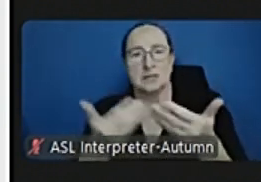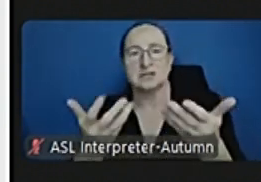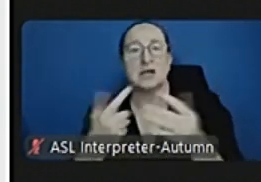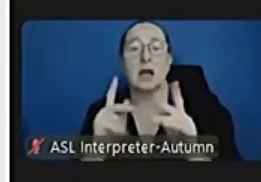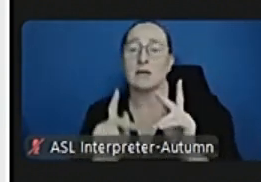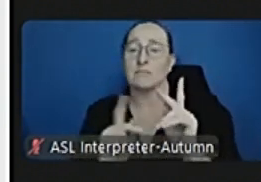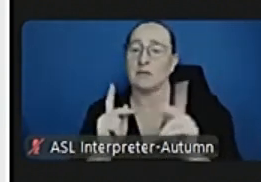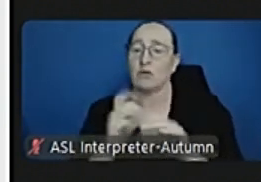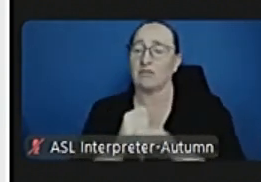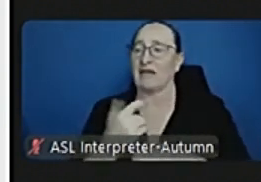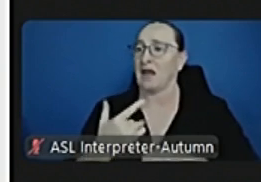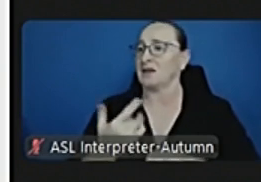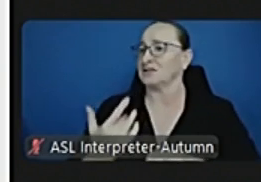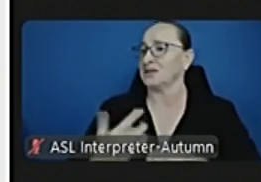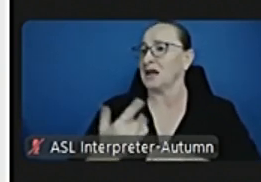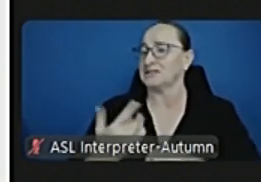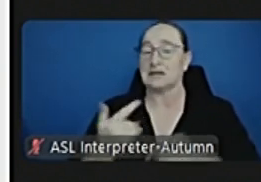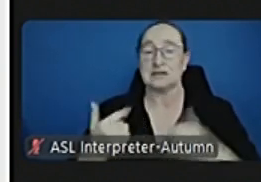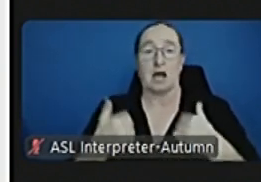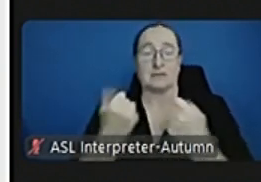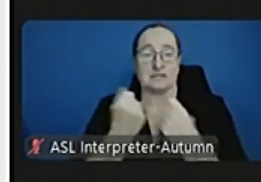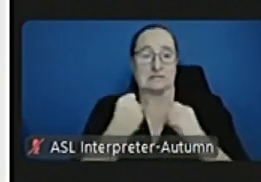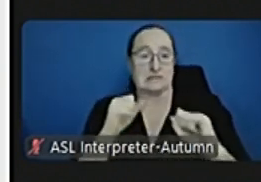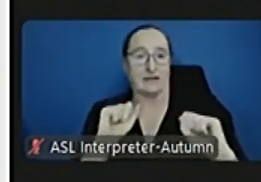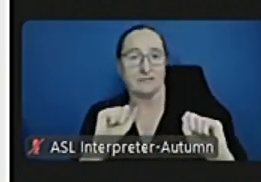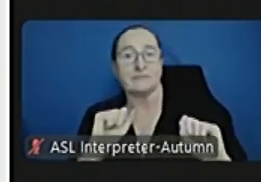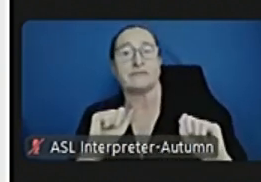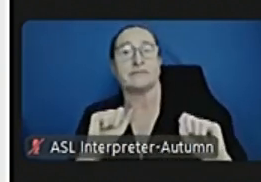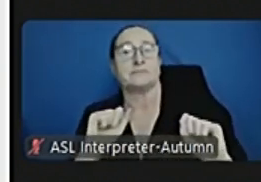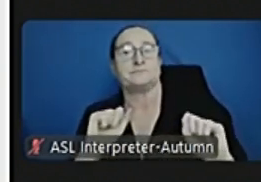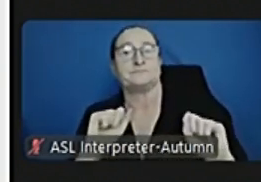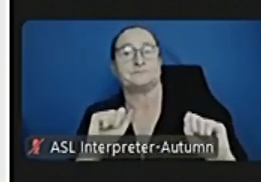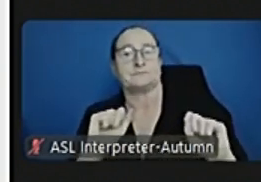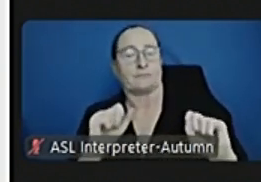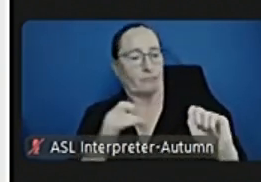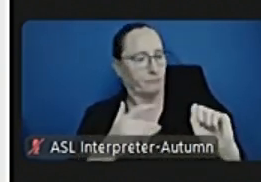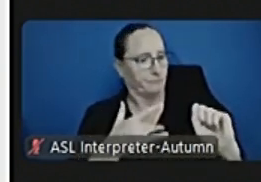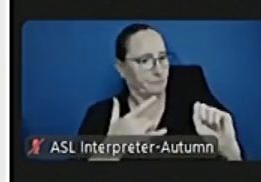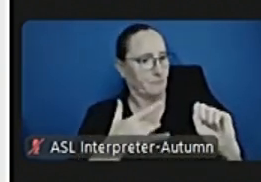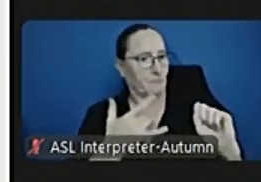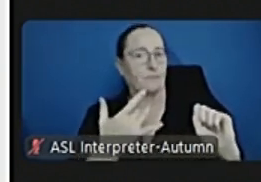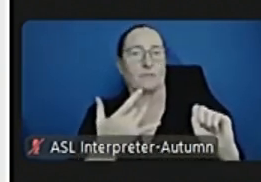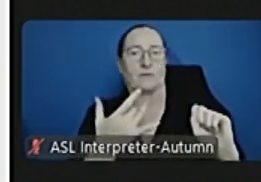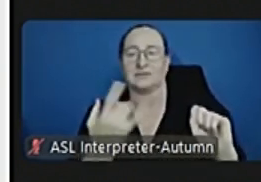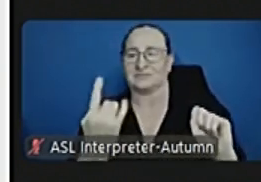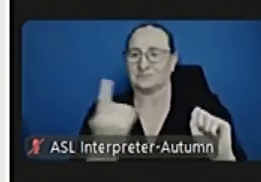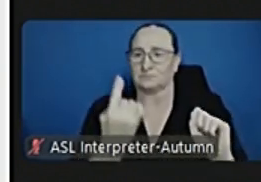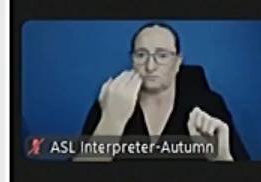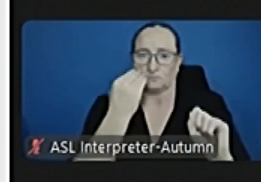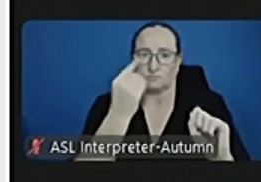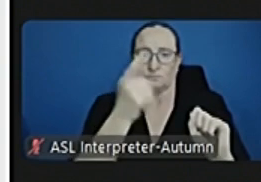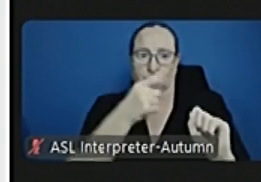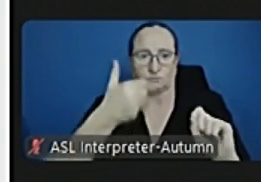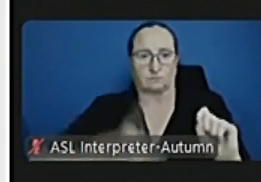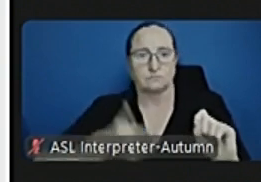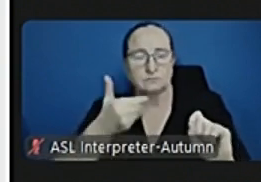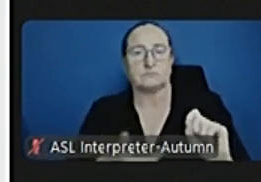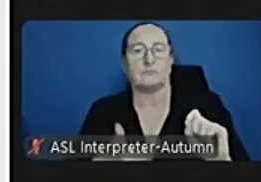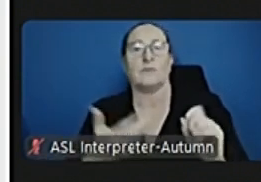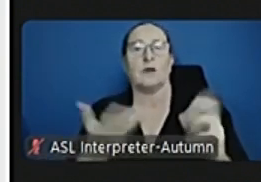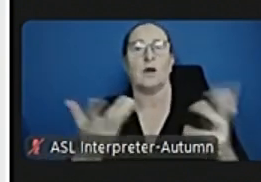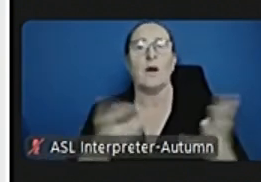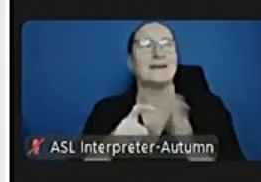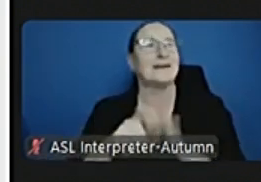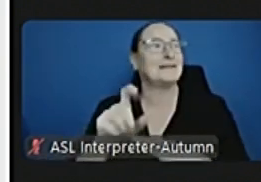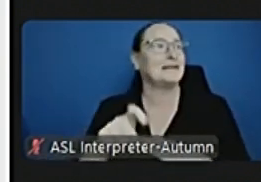a sense of, I'm safe, and I've got a sense of belonging, that somebody really kind of knows who I am and what my needs might